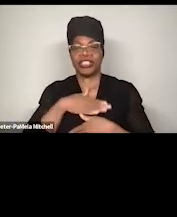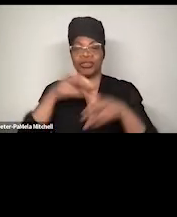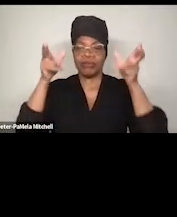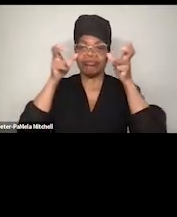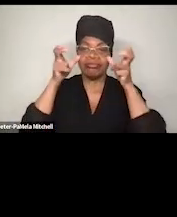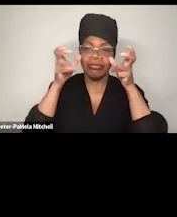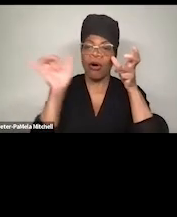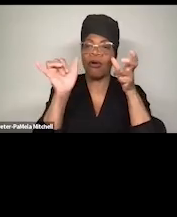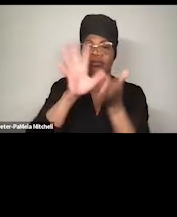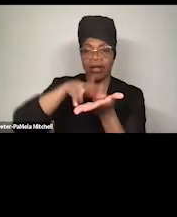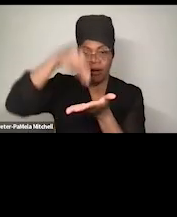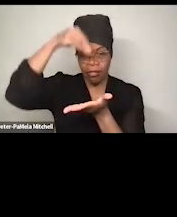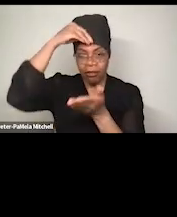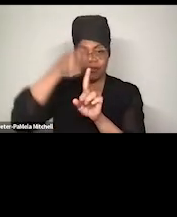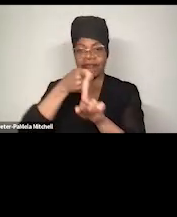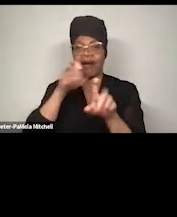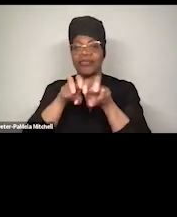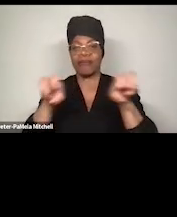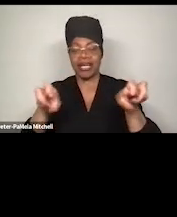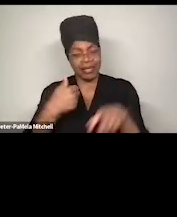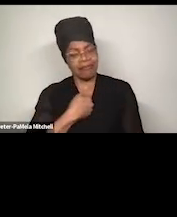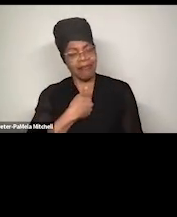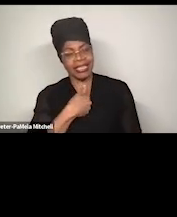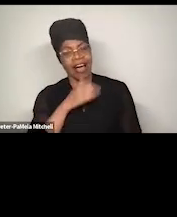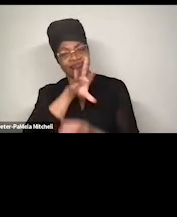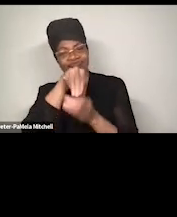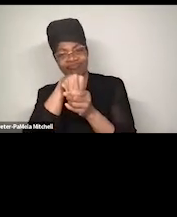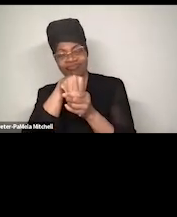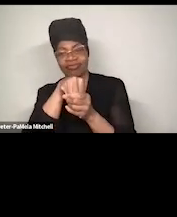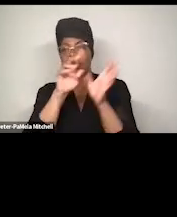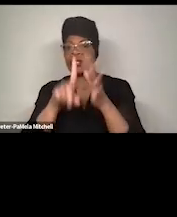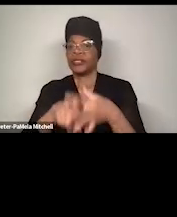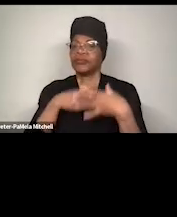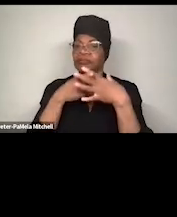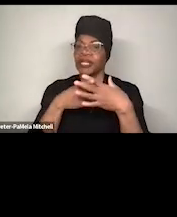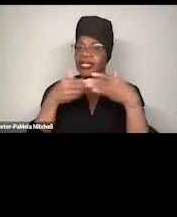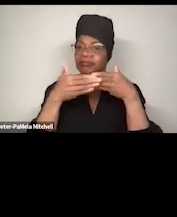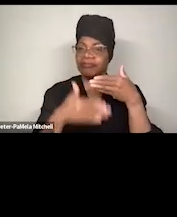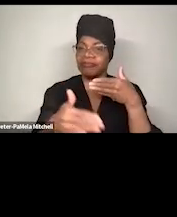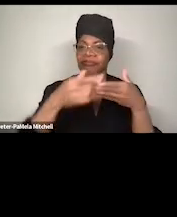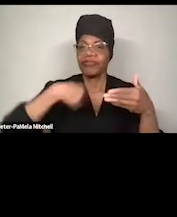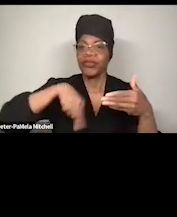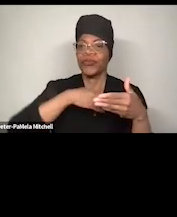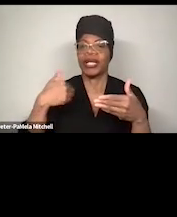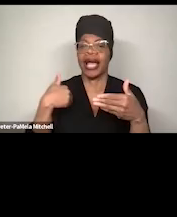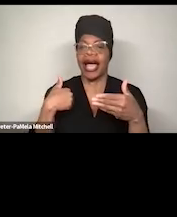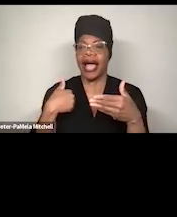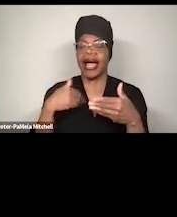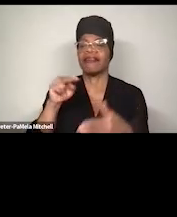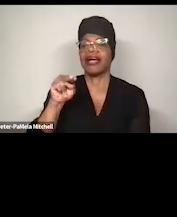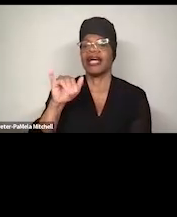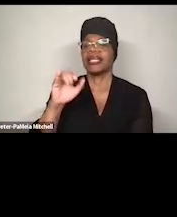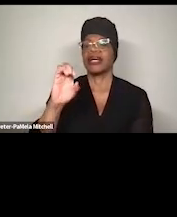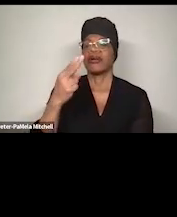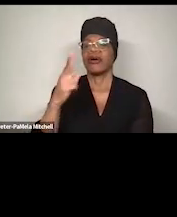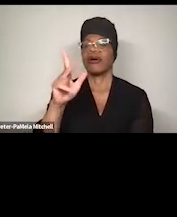learning from them as much as I will. To get us started today, we have Nicholas